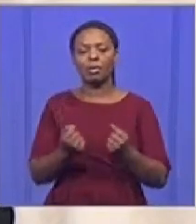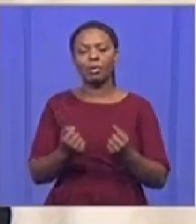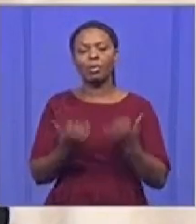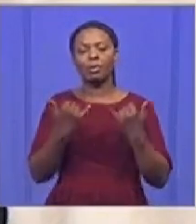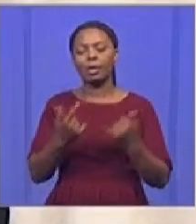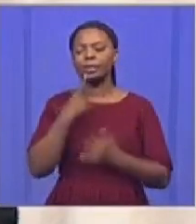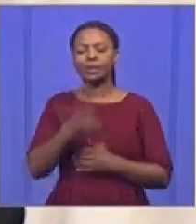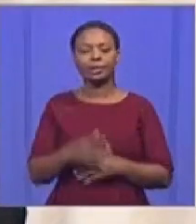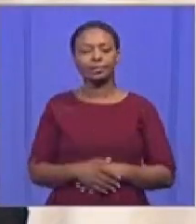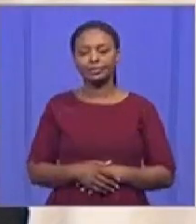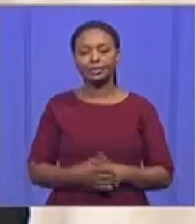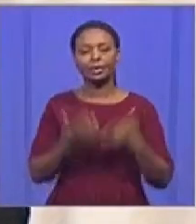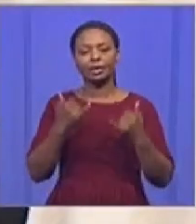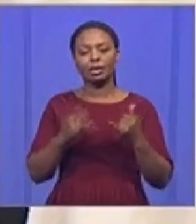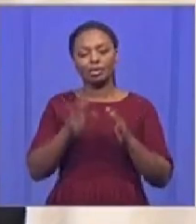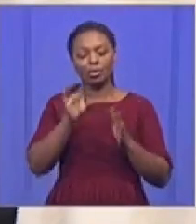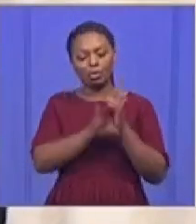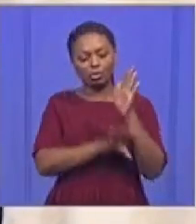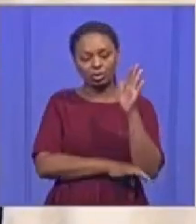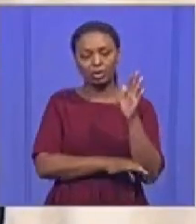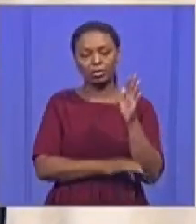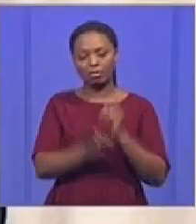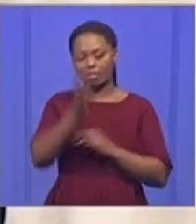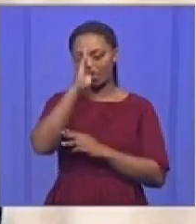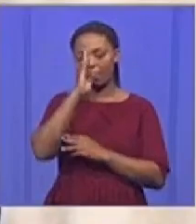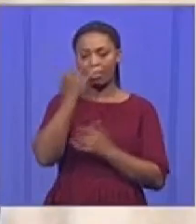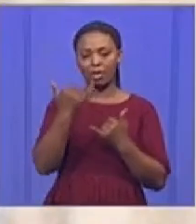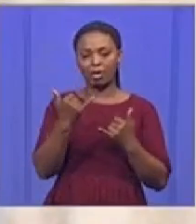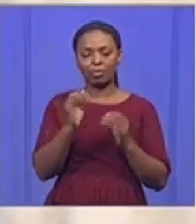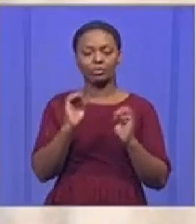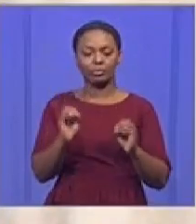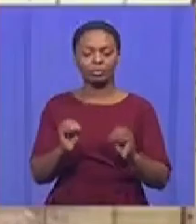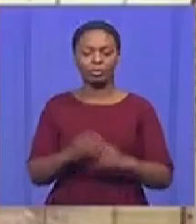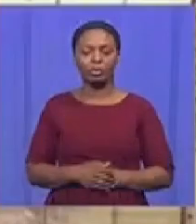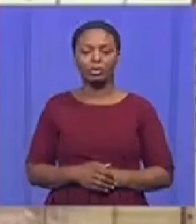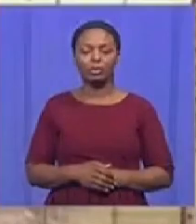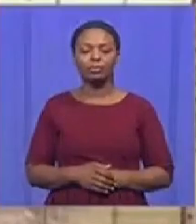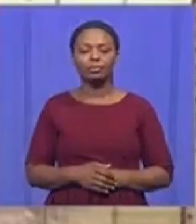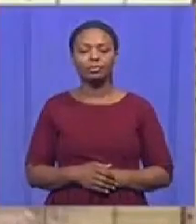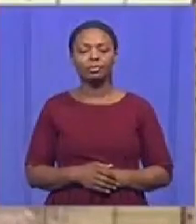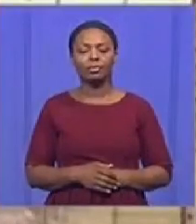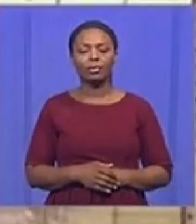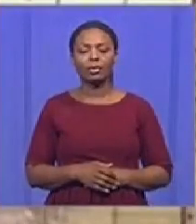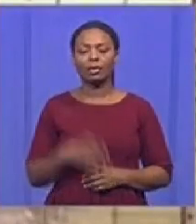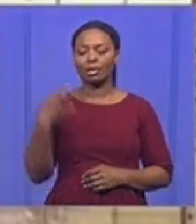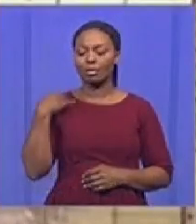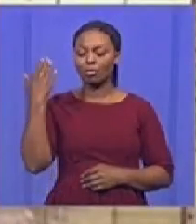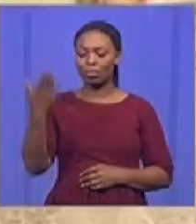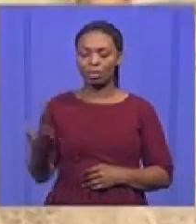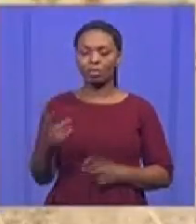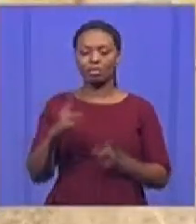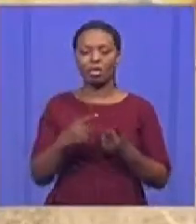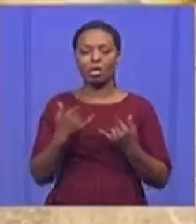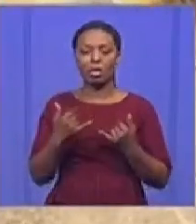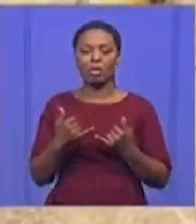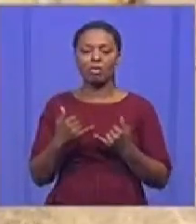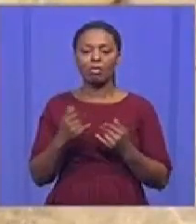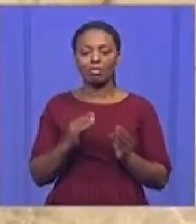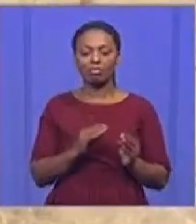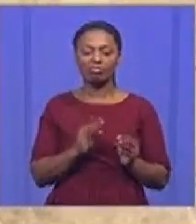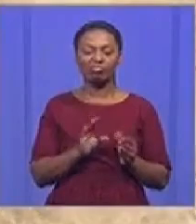kgetse e butsweng ya go tsena ka tlhamalalo kana taolo e kgethegileng. Kopo kgolo le ya tsereganyo di ne morago tsa